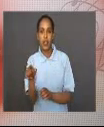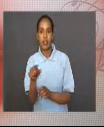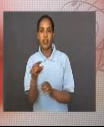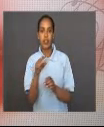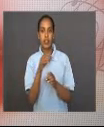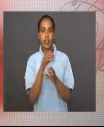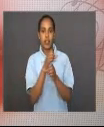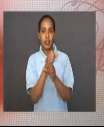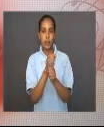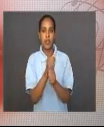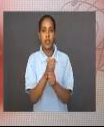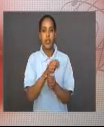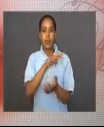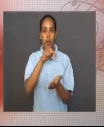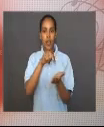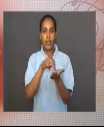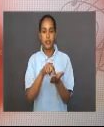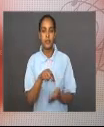respective nuclei.